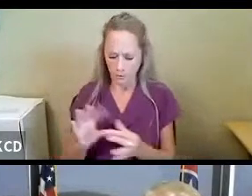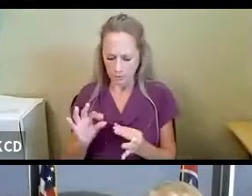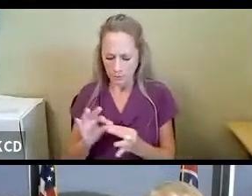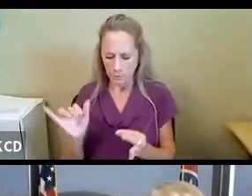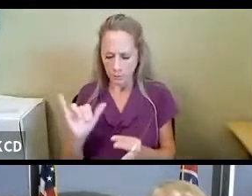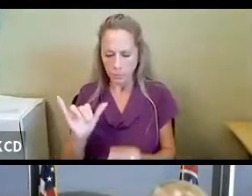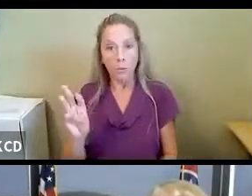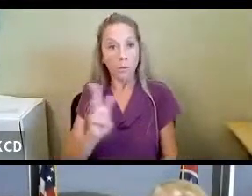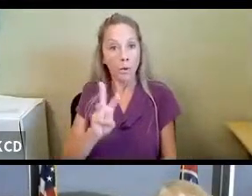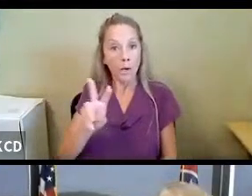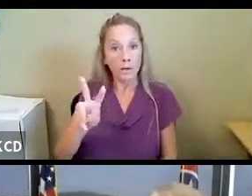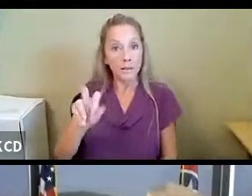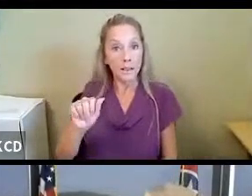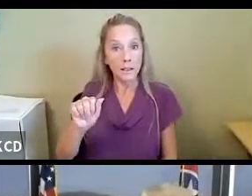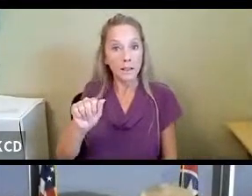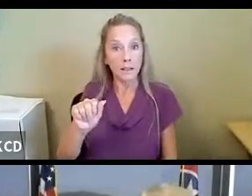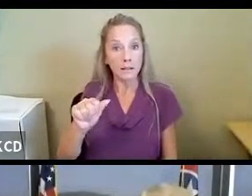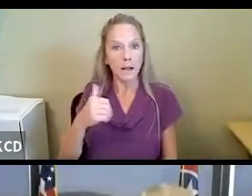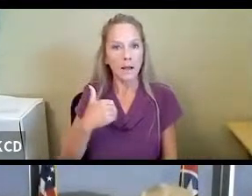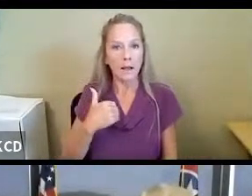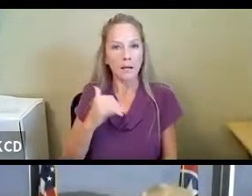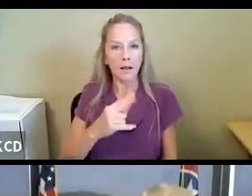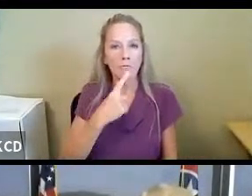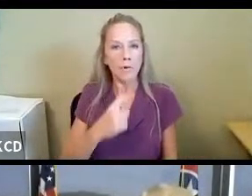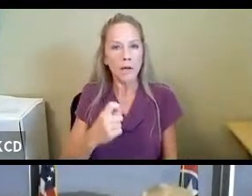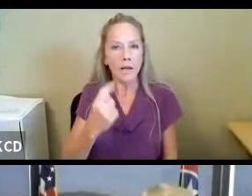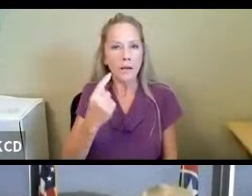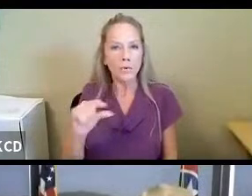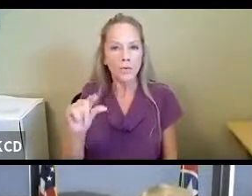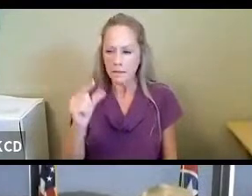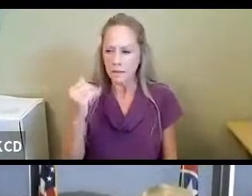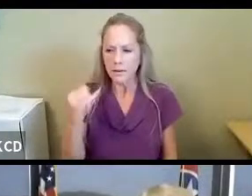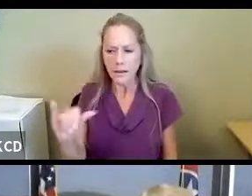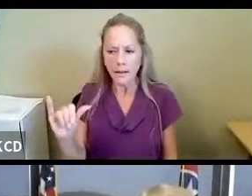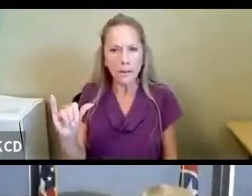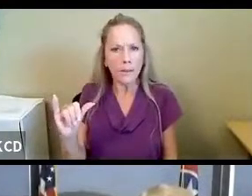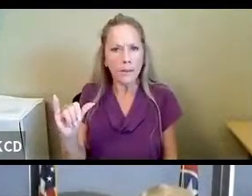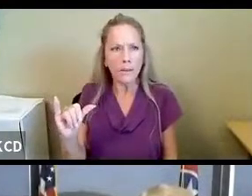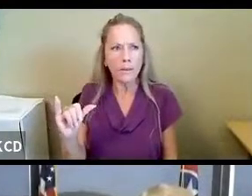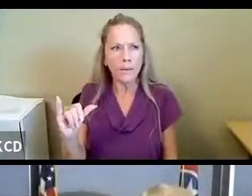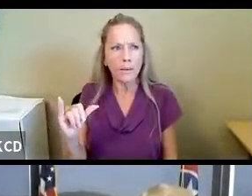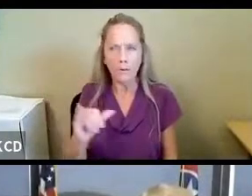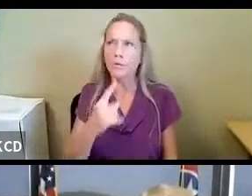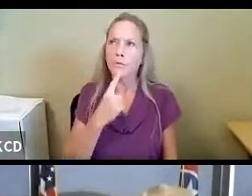at it yet, is using a red, green, yellow,